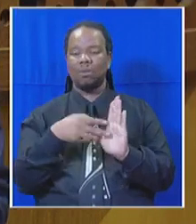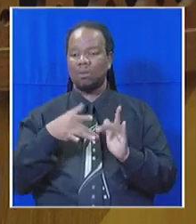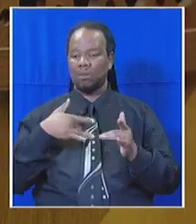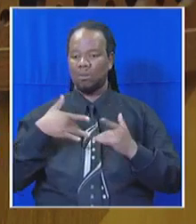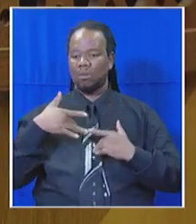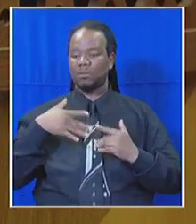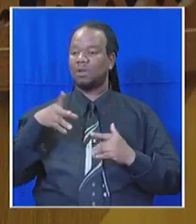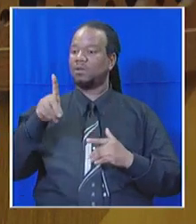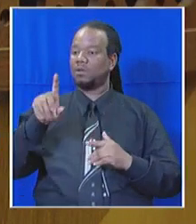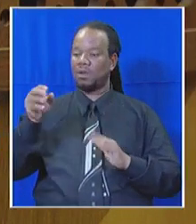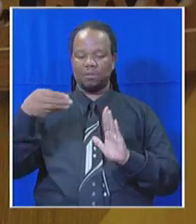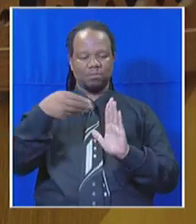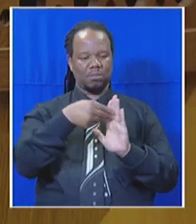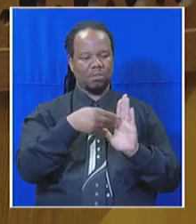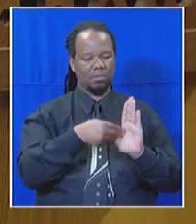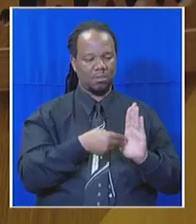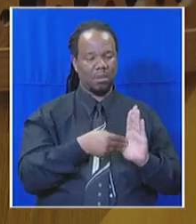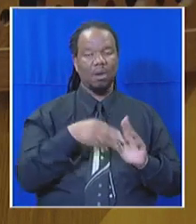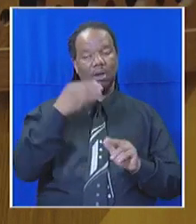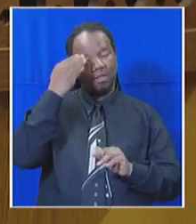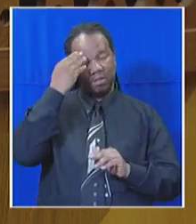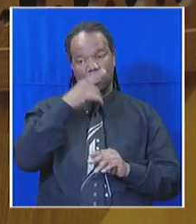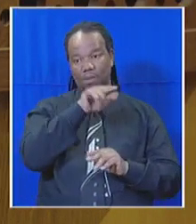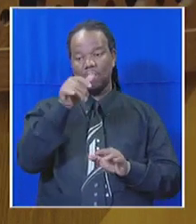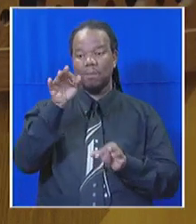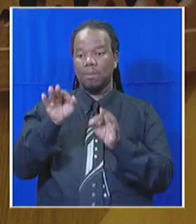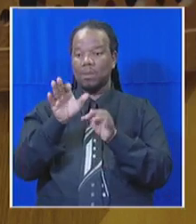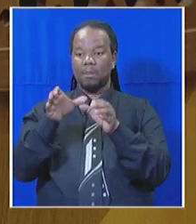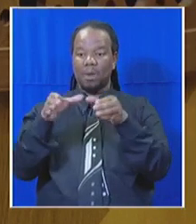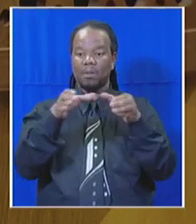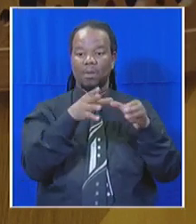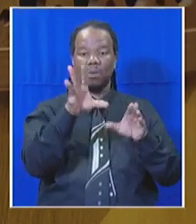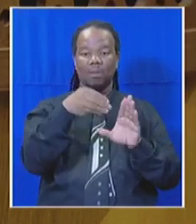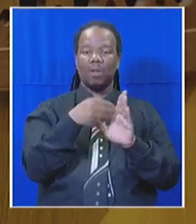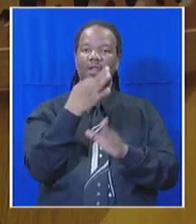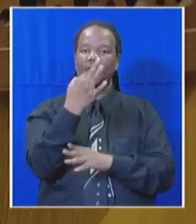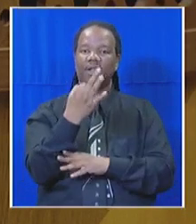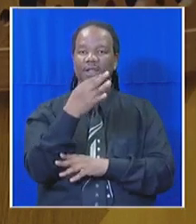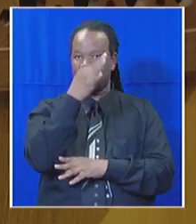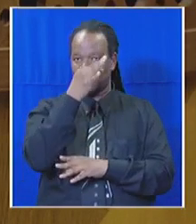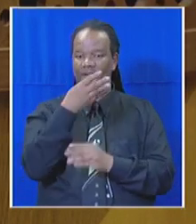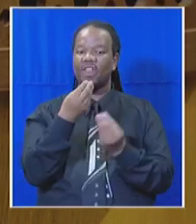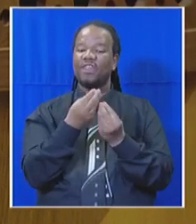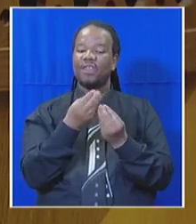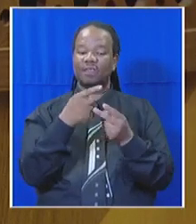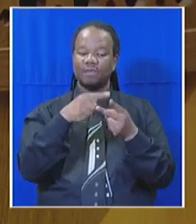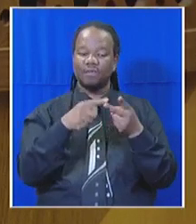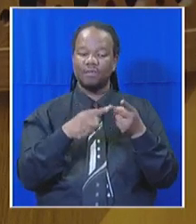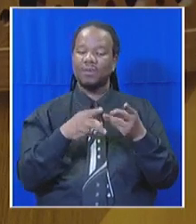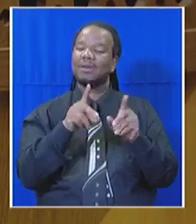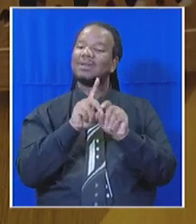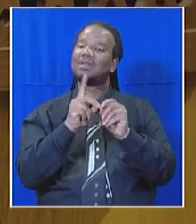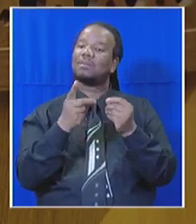most parties agree to this report because our concerns have been addressed. But there are just 3 things I want to mention about the department in